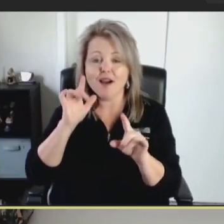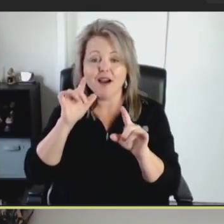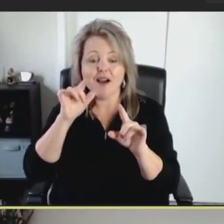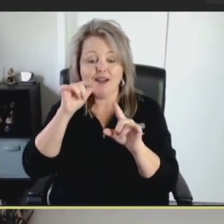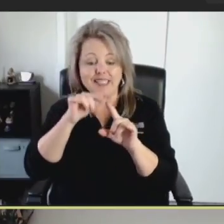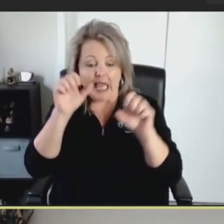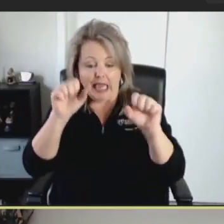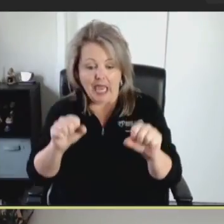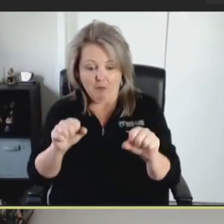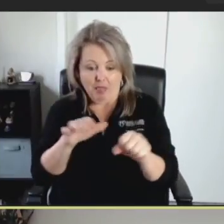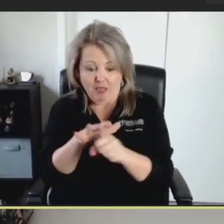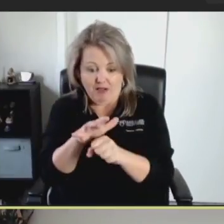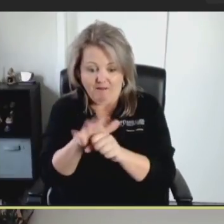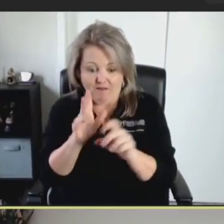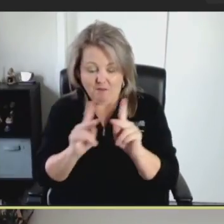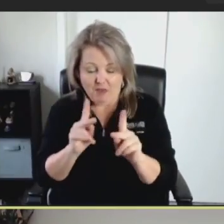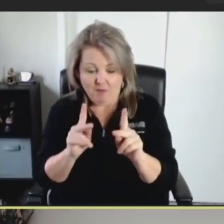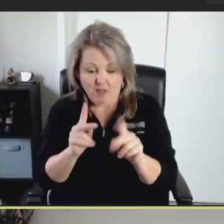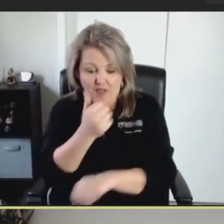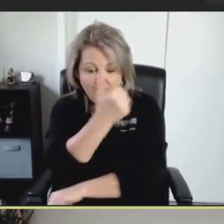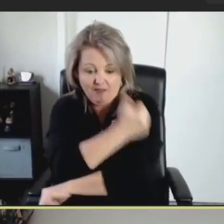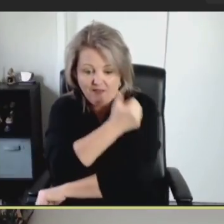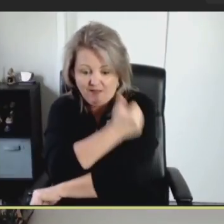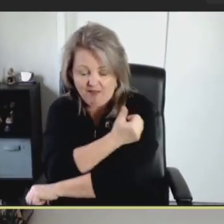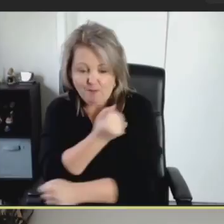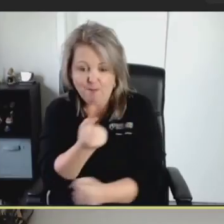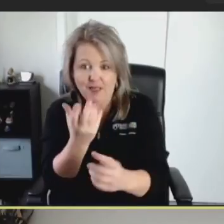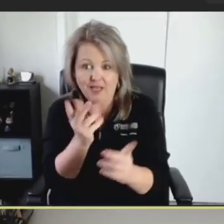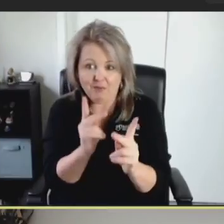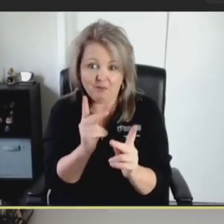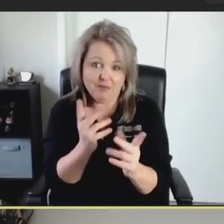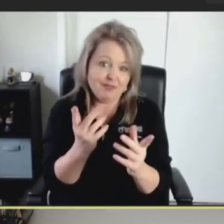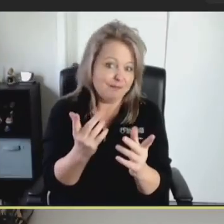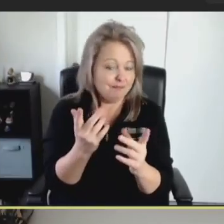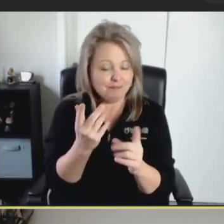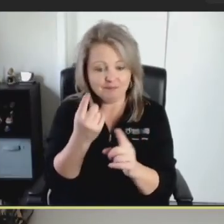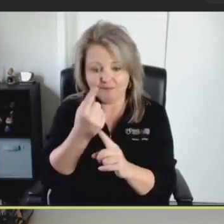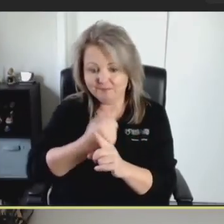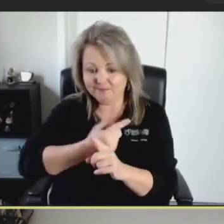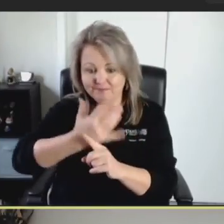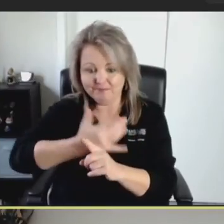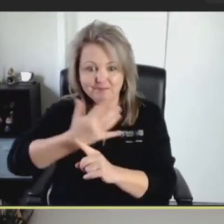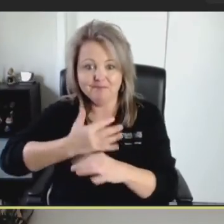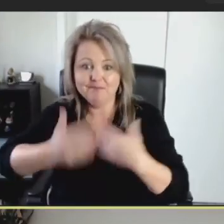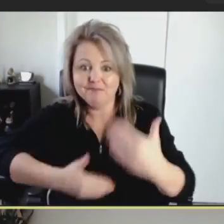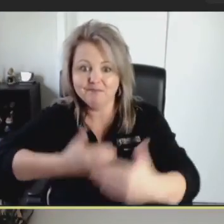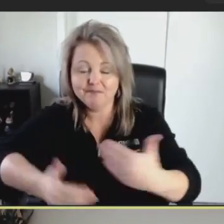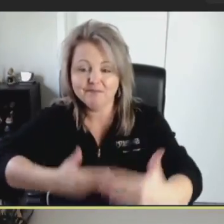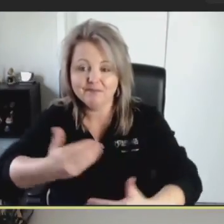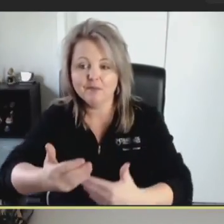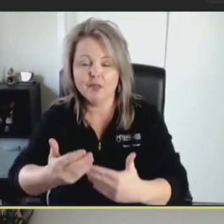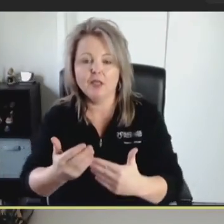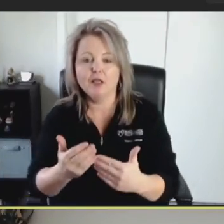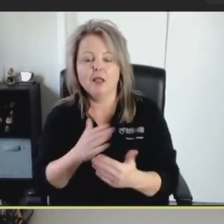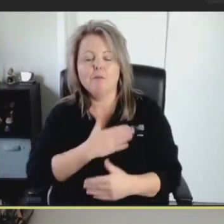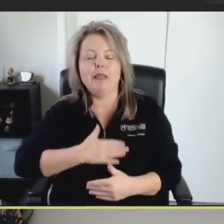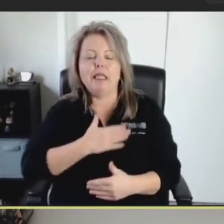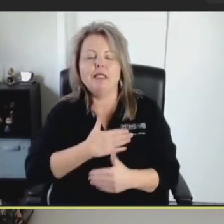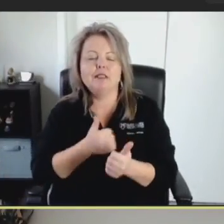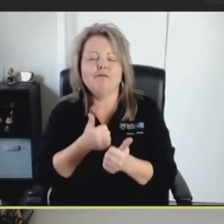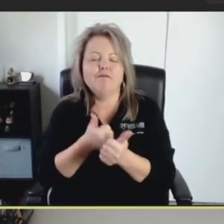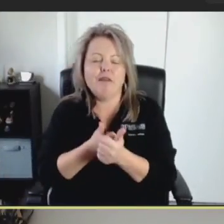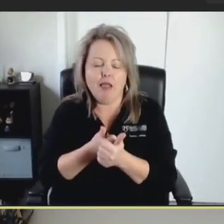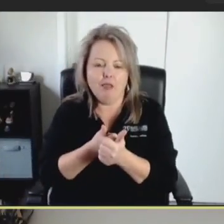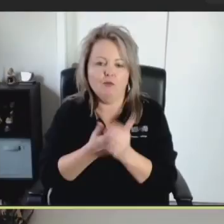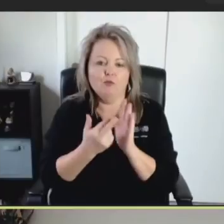enough people vaccinated in our communities, which is likely to be months, please remember to follow all of the guidelines that